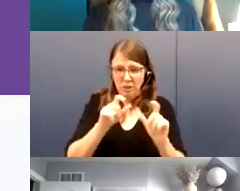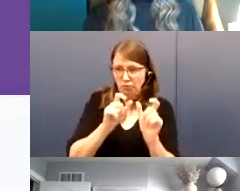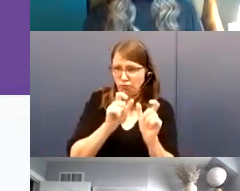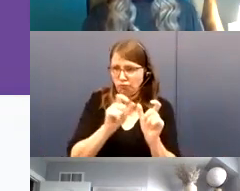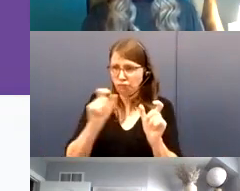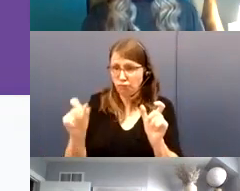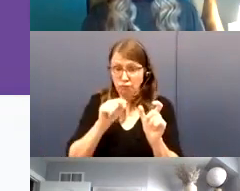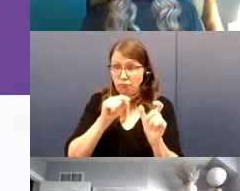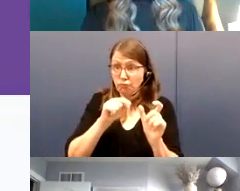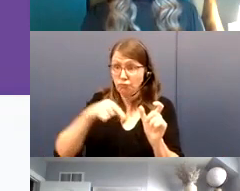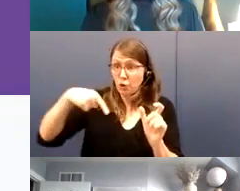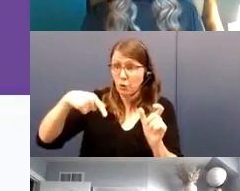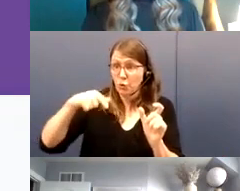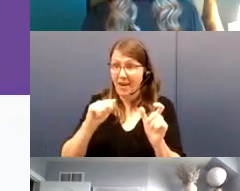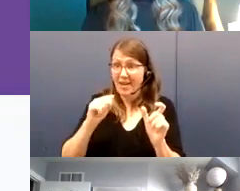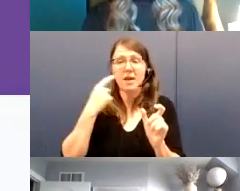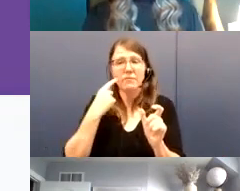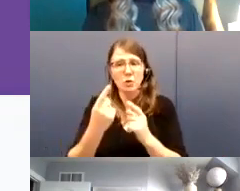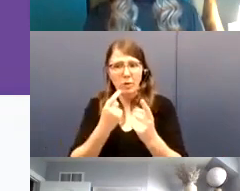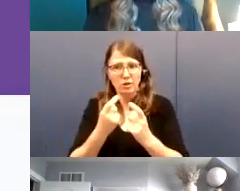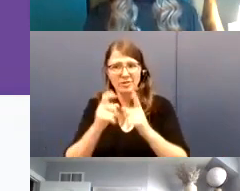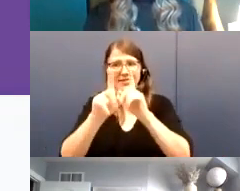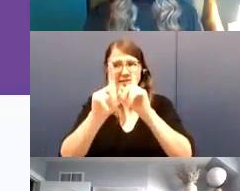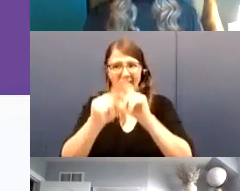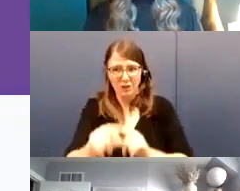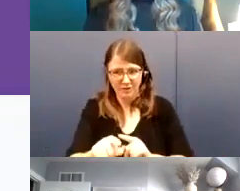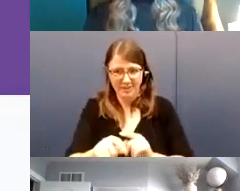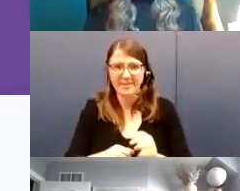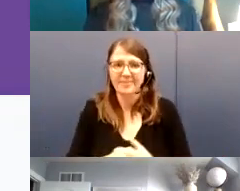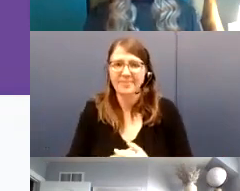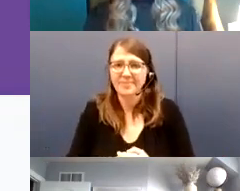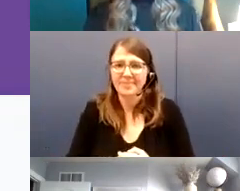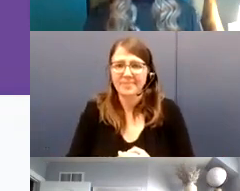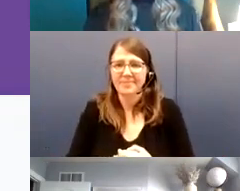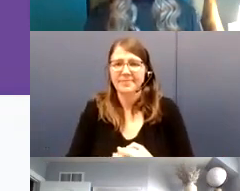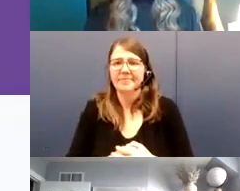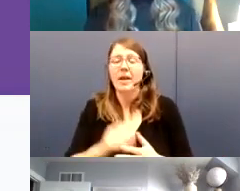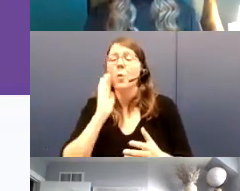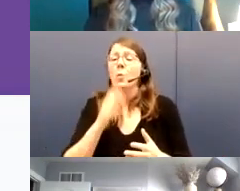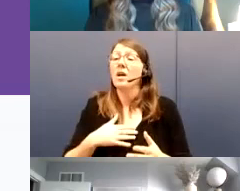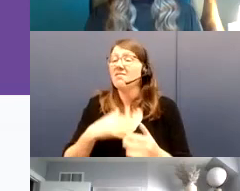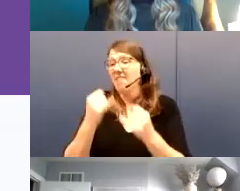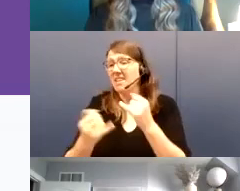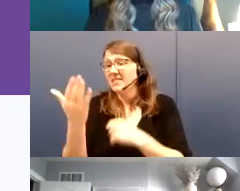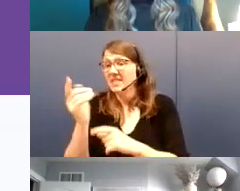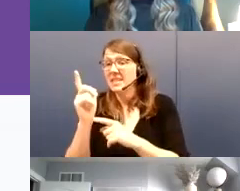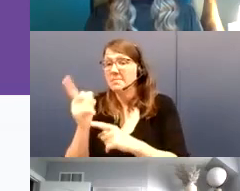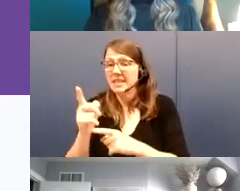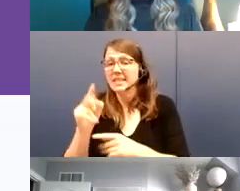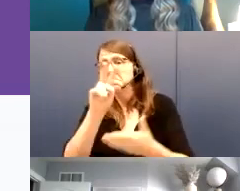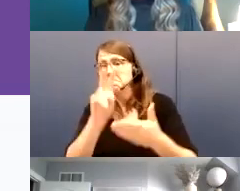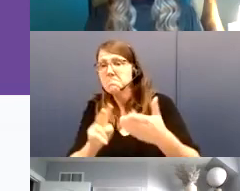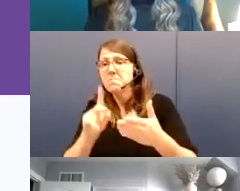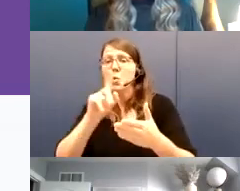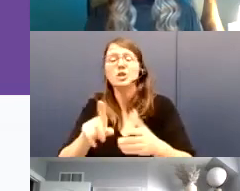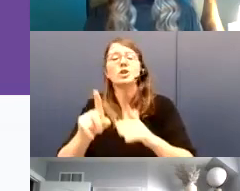keynote speaker today. And we also encourage you at the end of the webinar, you'll see an evaluation box pop